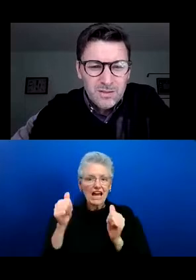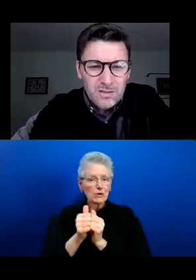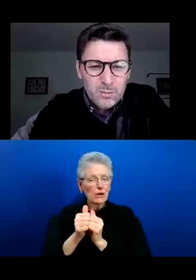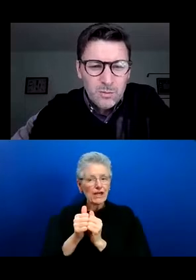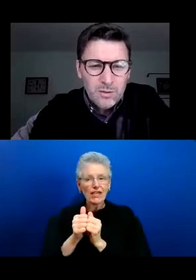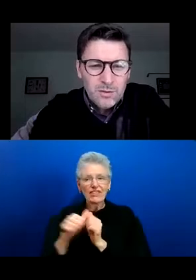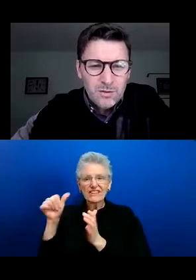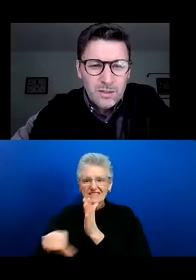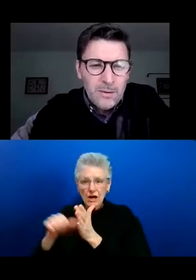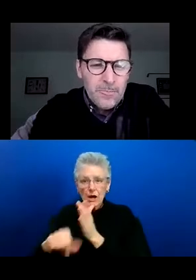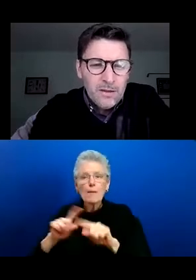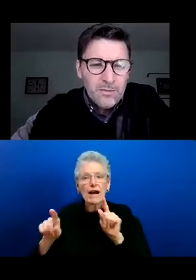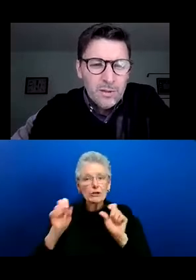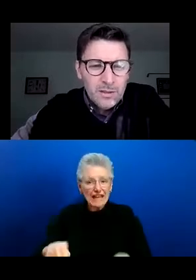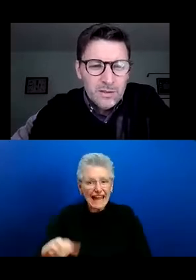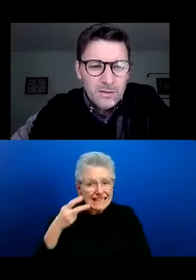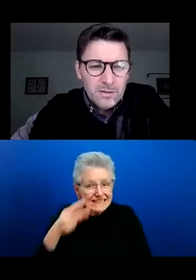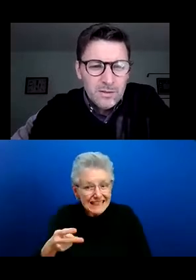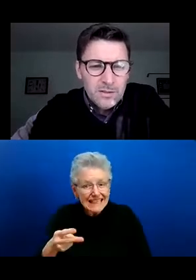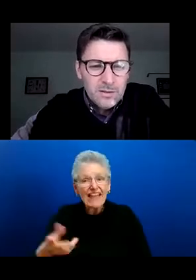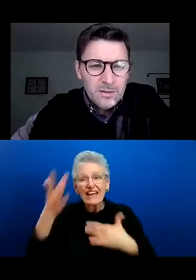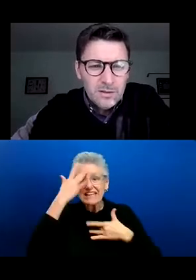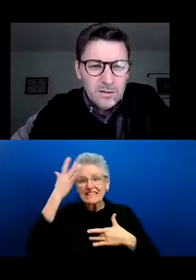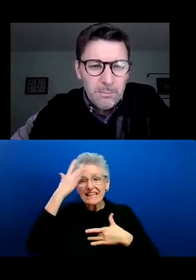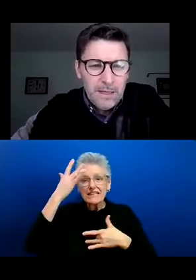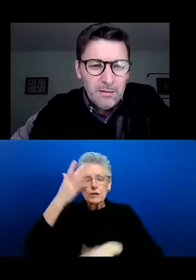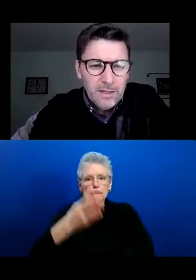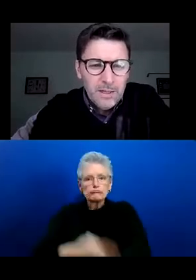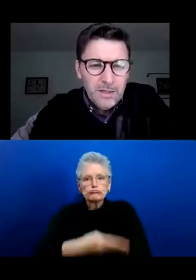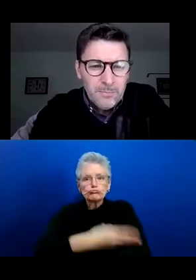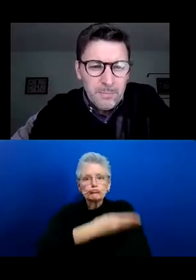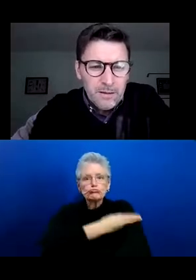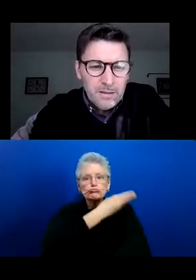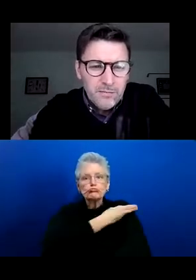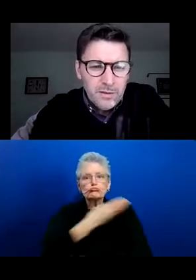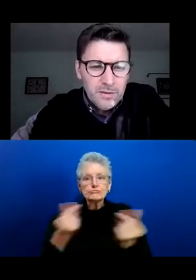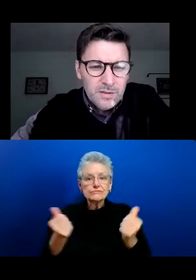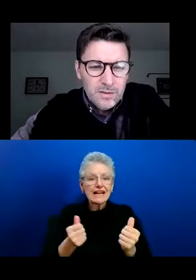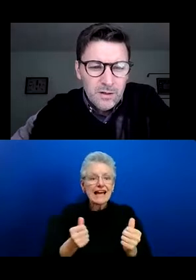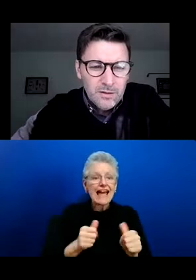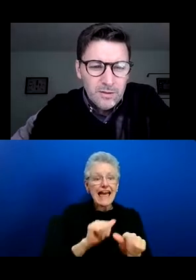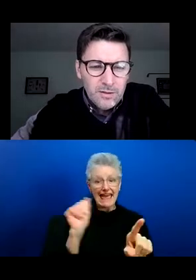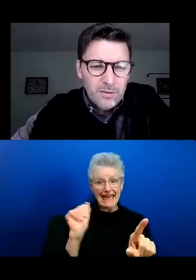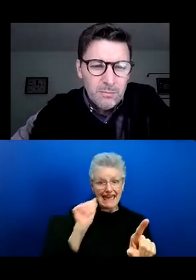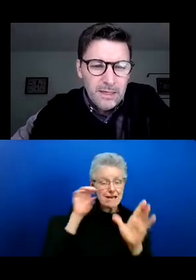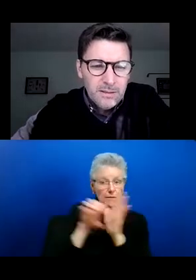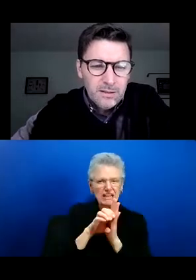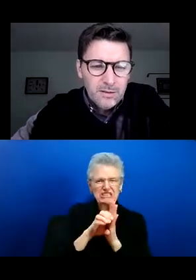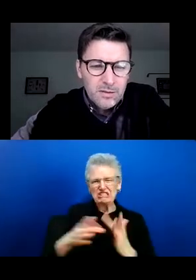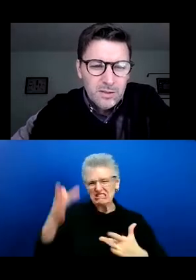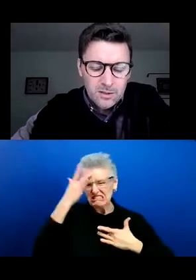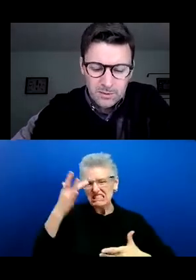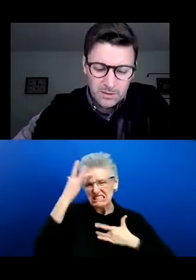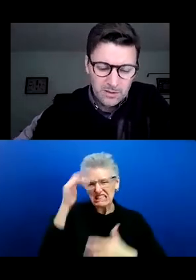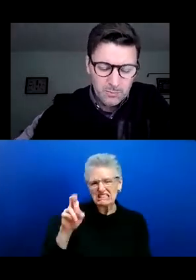can see disease reversal. If you look at this illustration here, the panel A is a very diseased artery. If you think back to